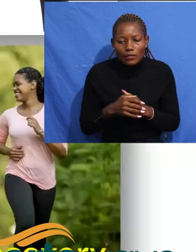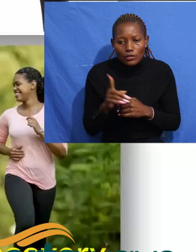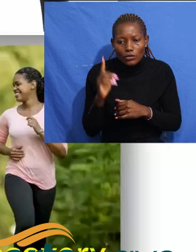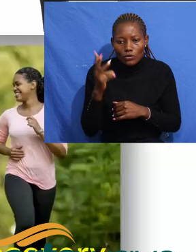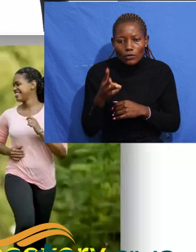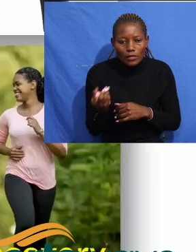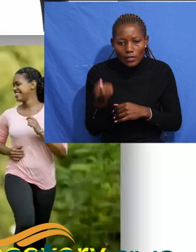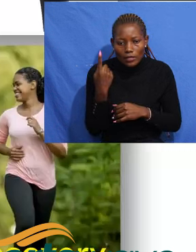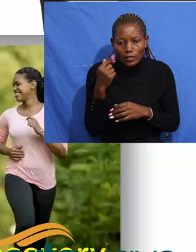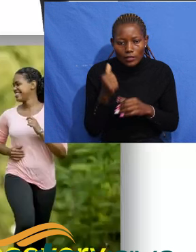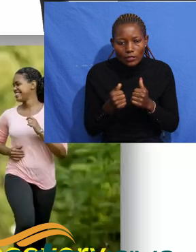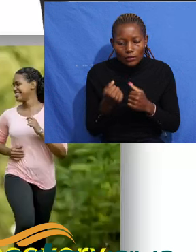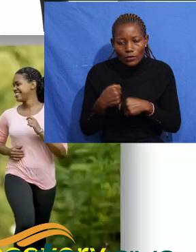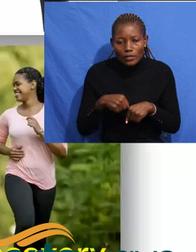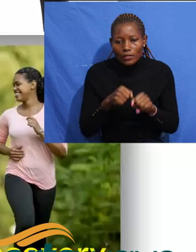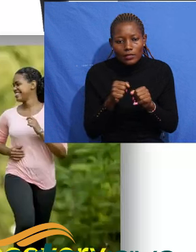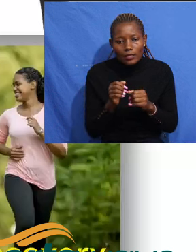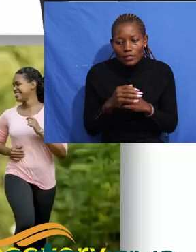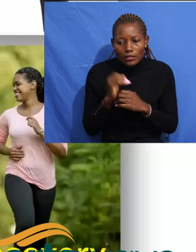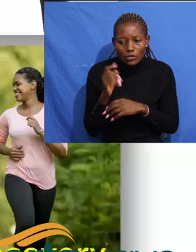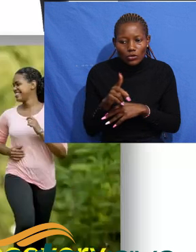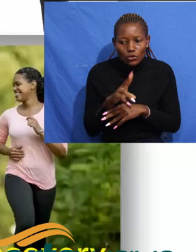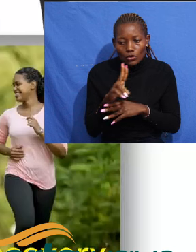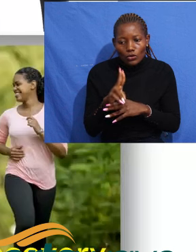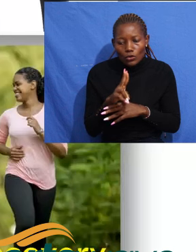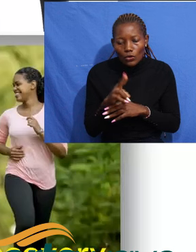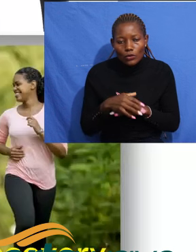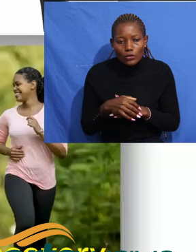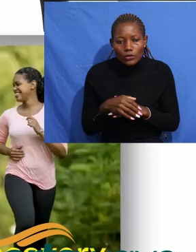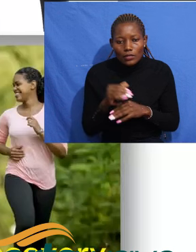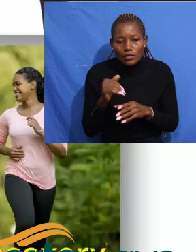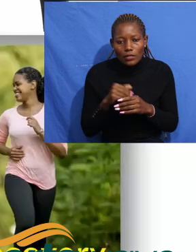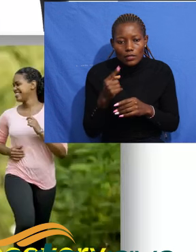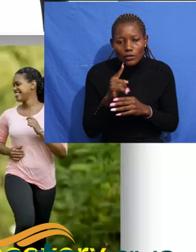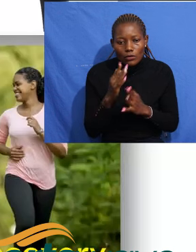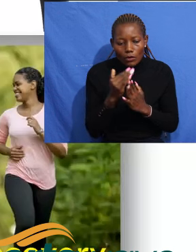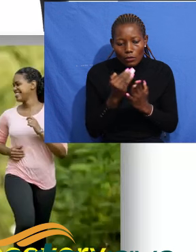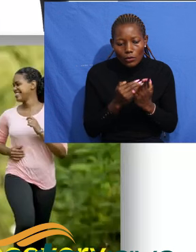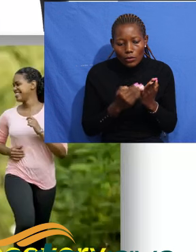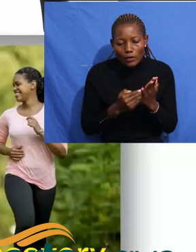which recovery strategies you should use in your schedule.